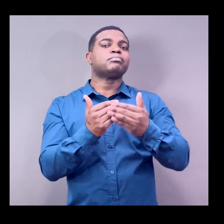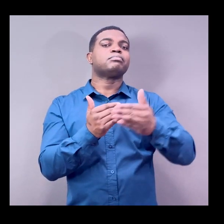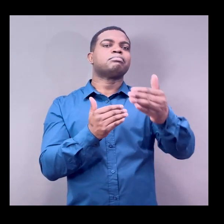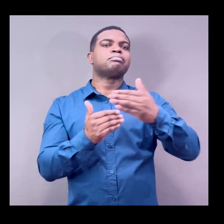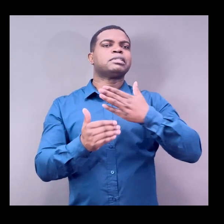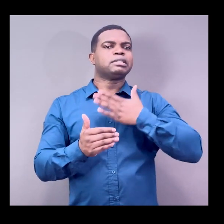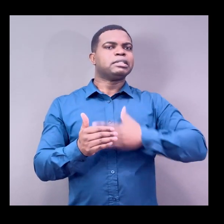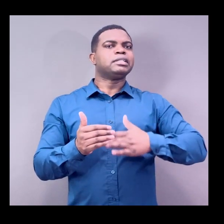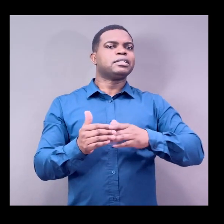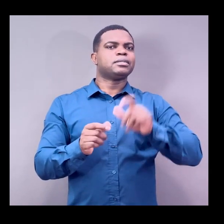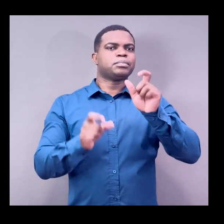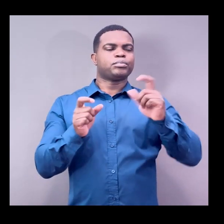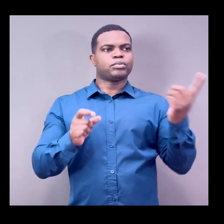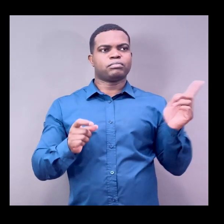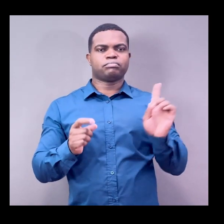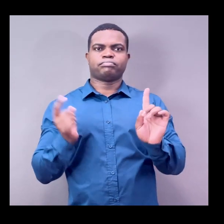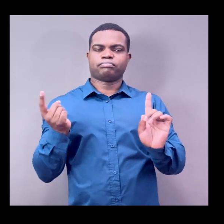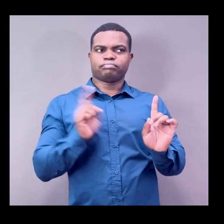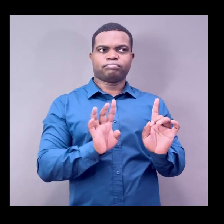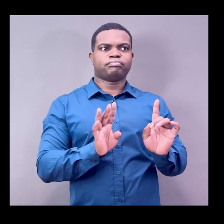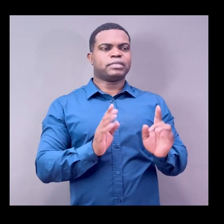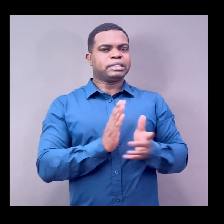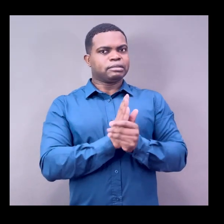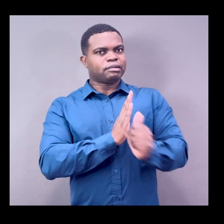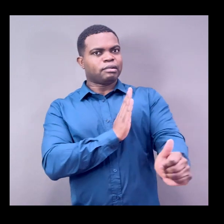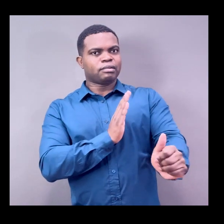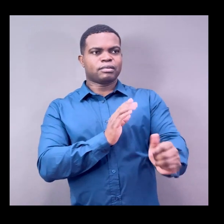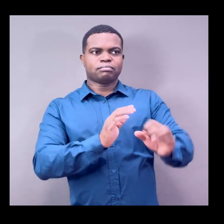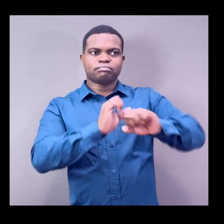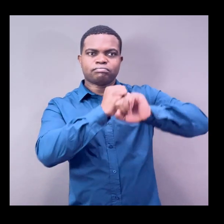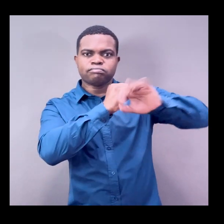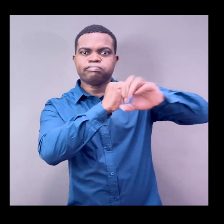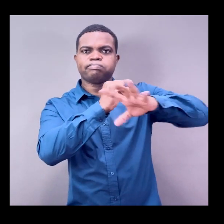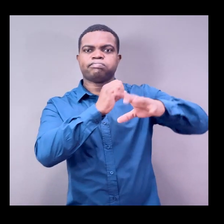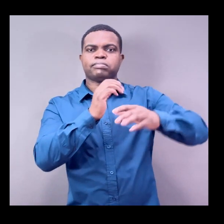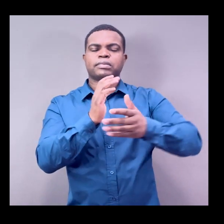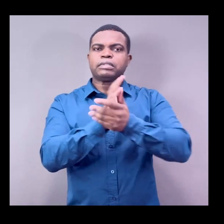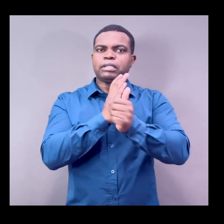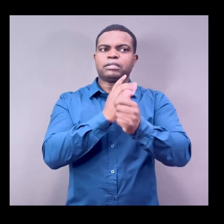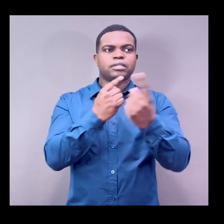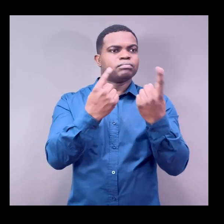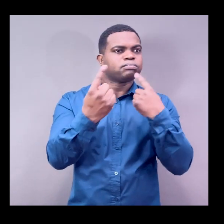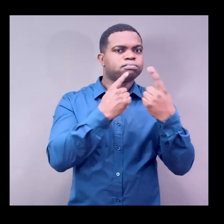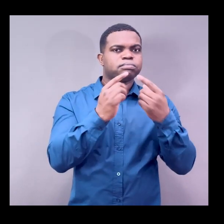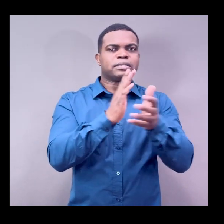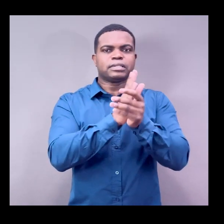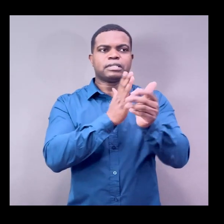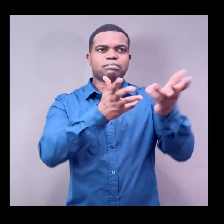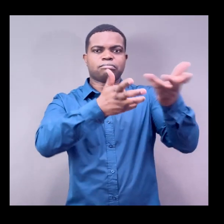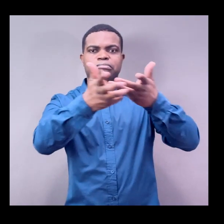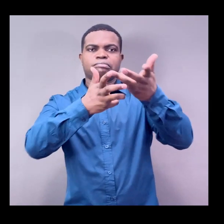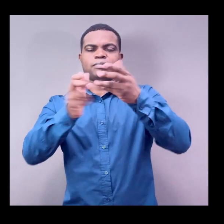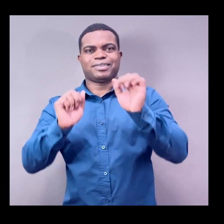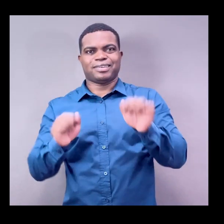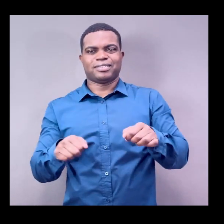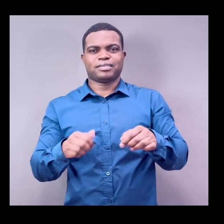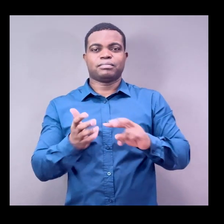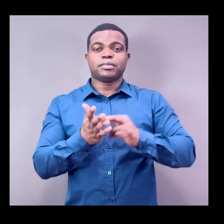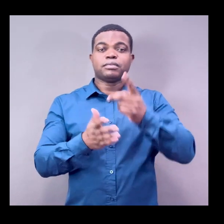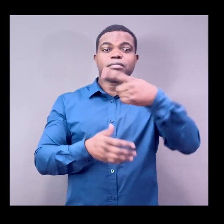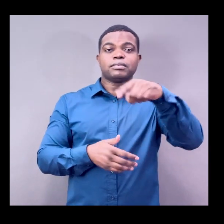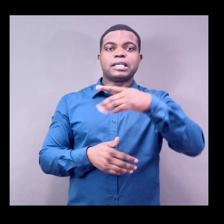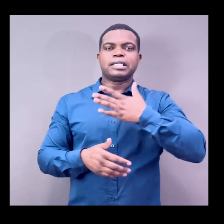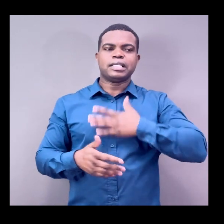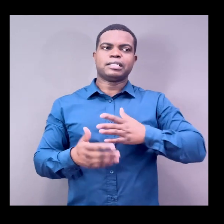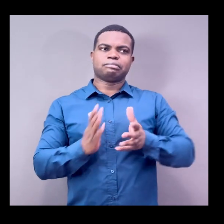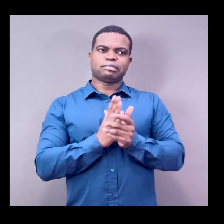also need campaign skills. So apart from the facilitation and moderation skills which are listed here, you also need